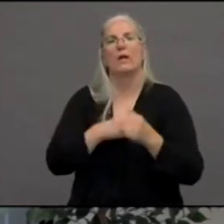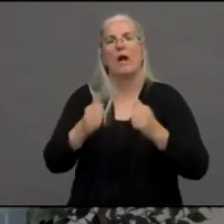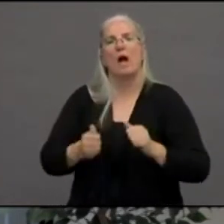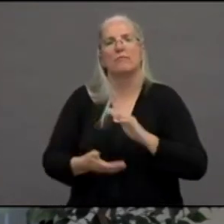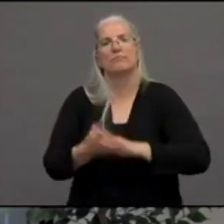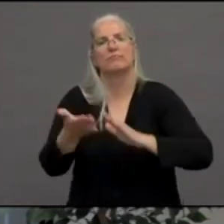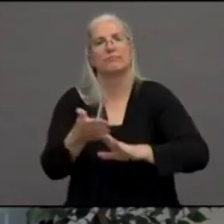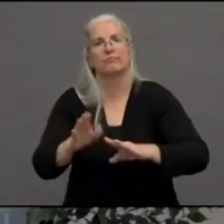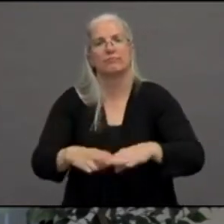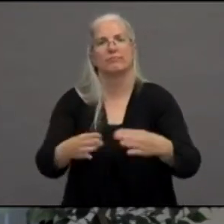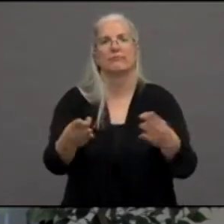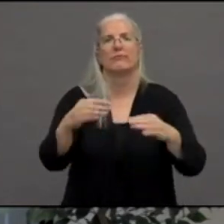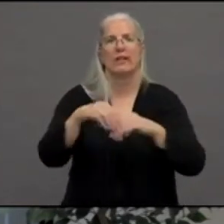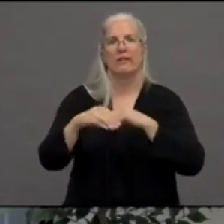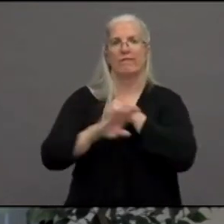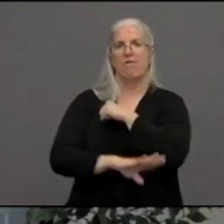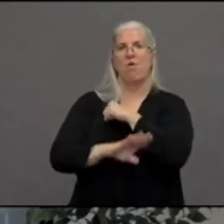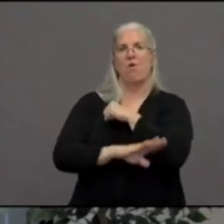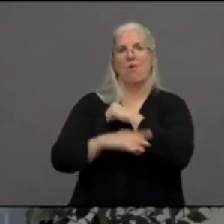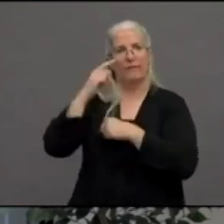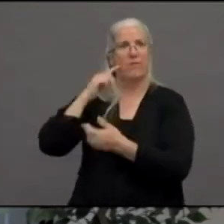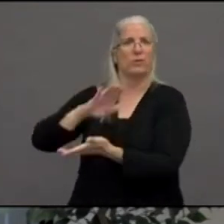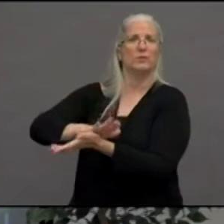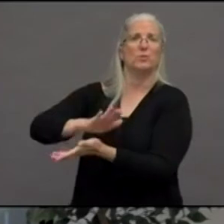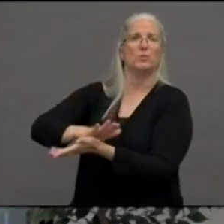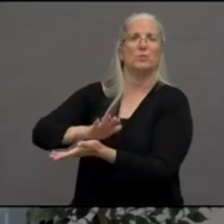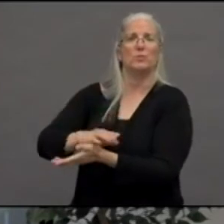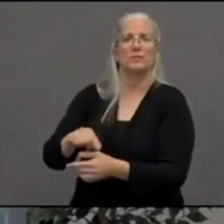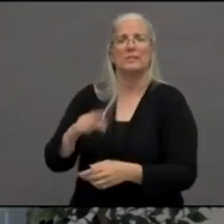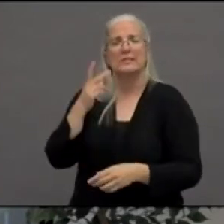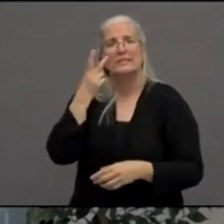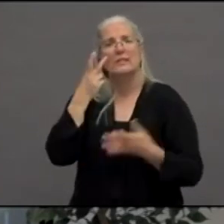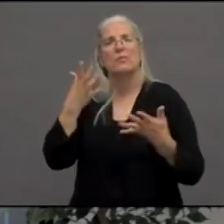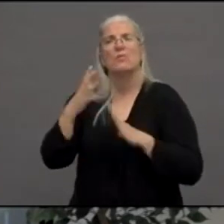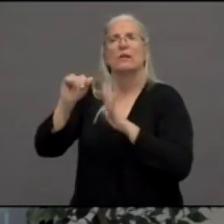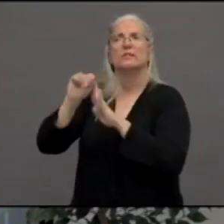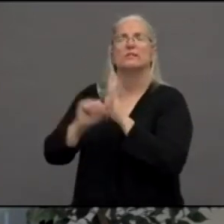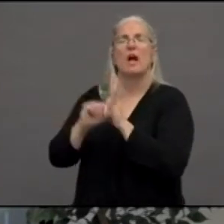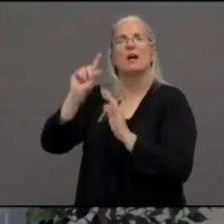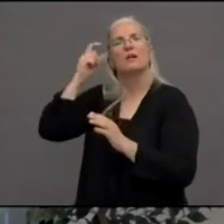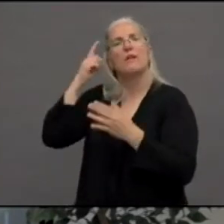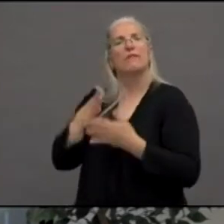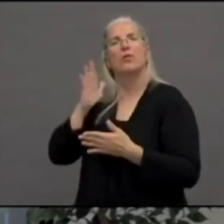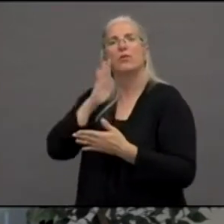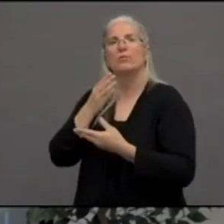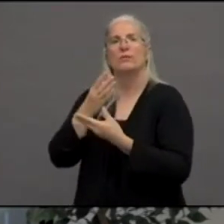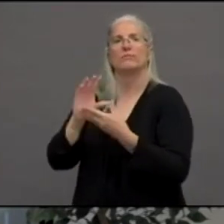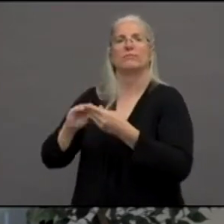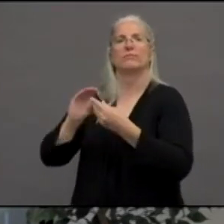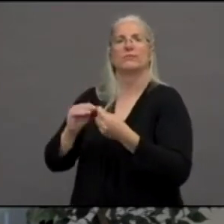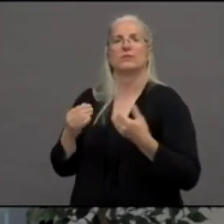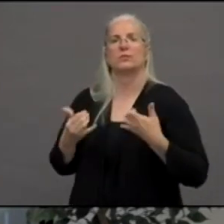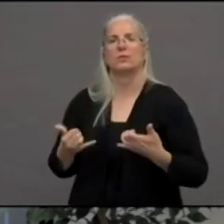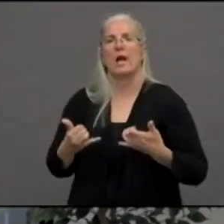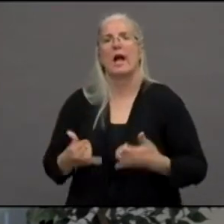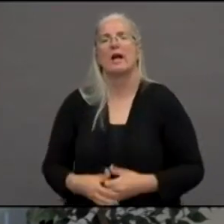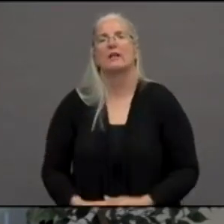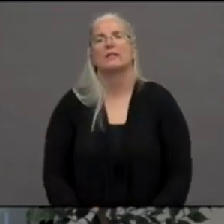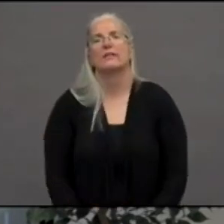But typically with the state, we'll know what the state has to say when the state has to say it. Right, and I know a lot of times people are saying,